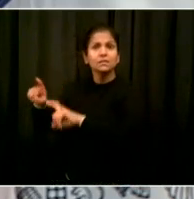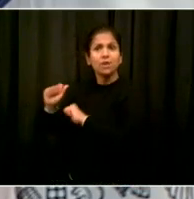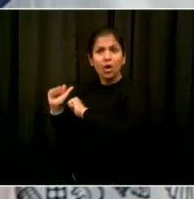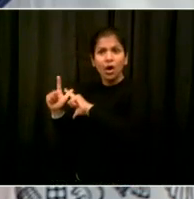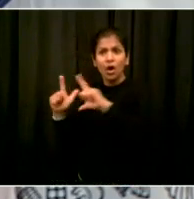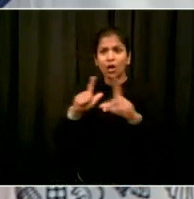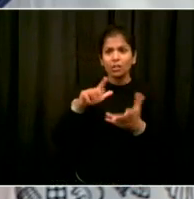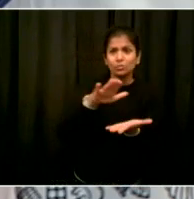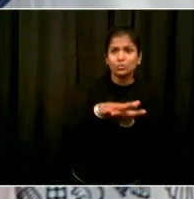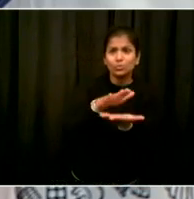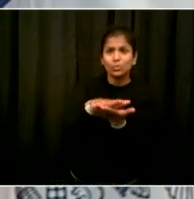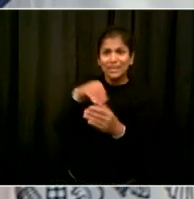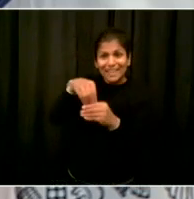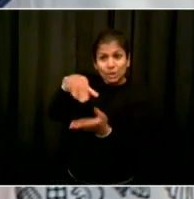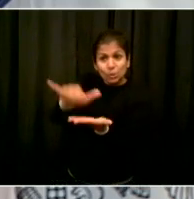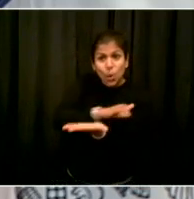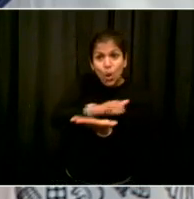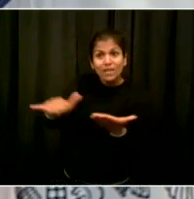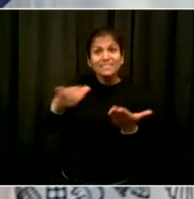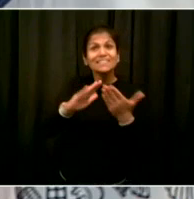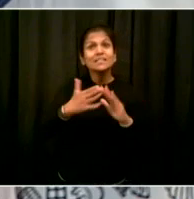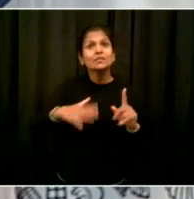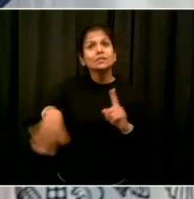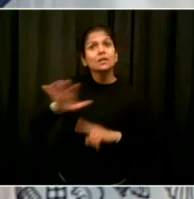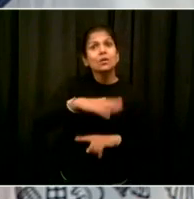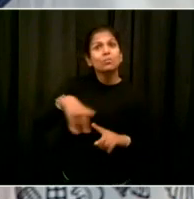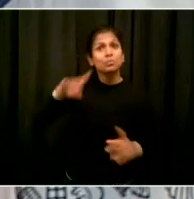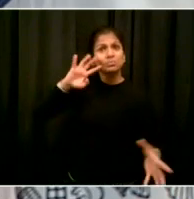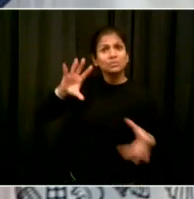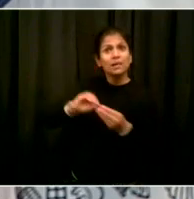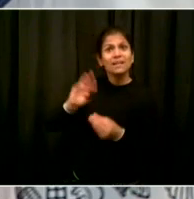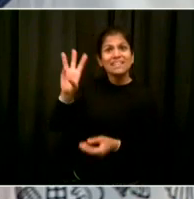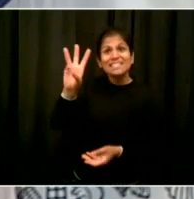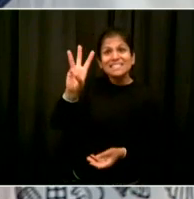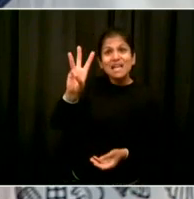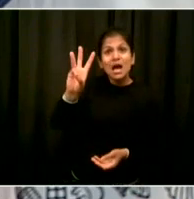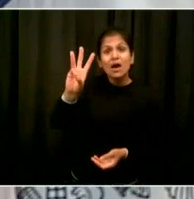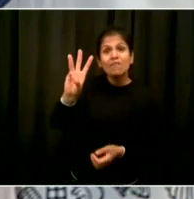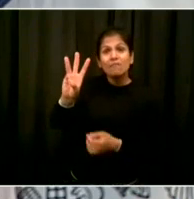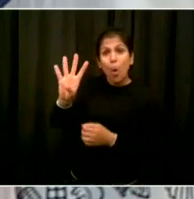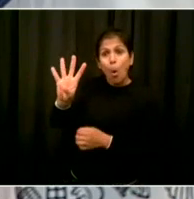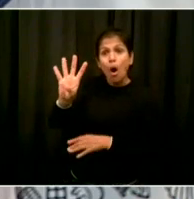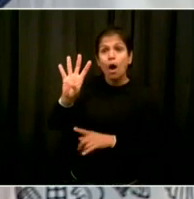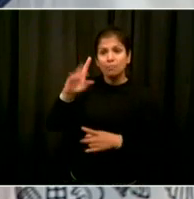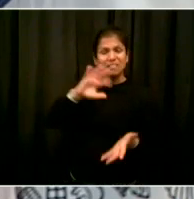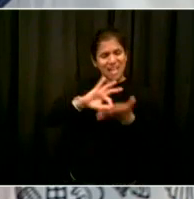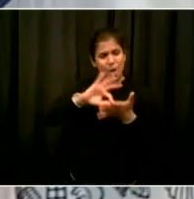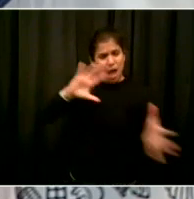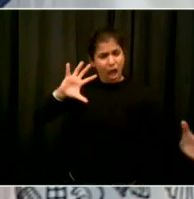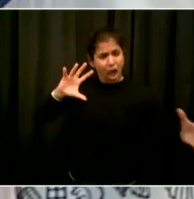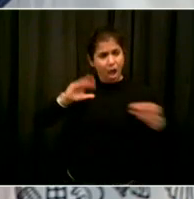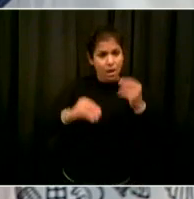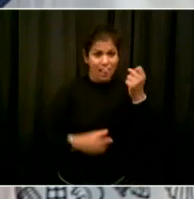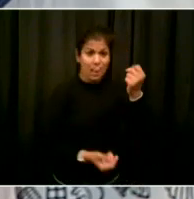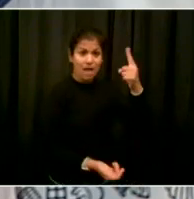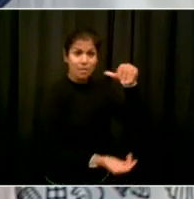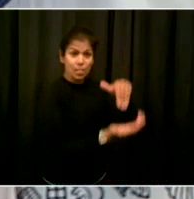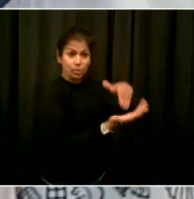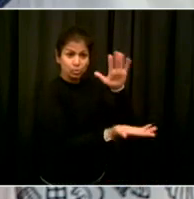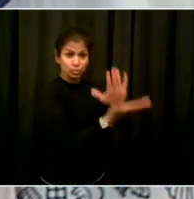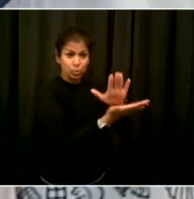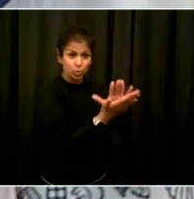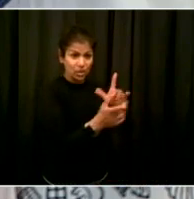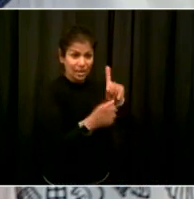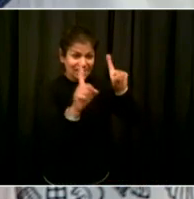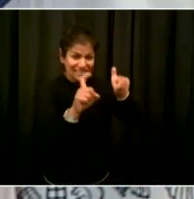sink in. This is astounding. These cases are both students and staff. 64 positives